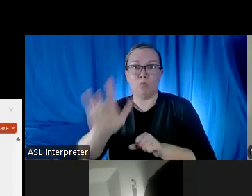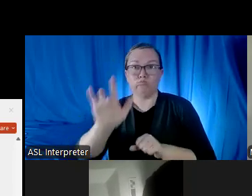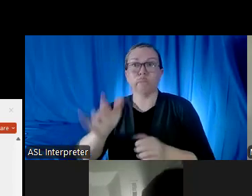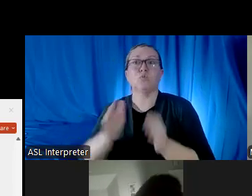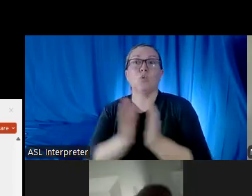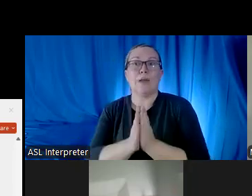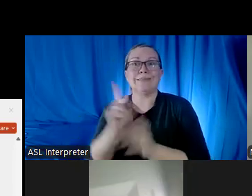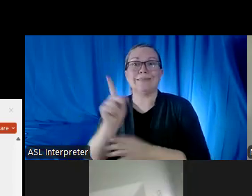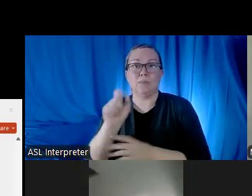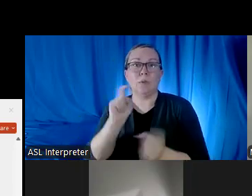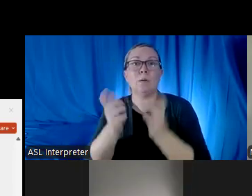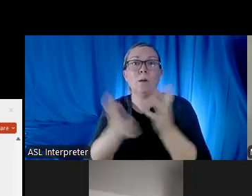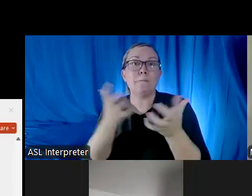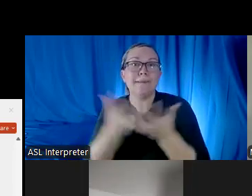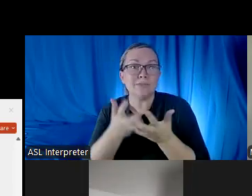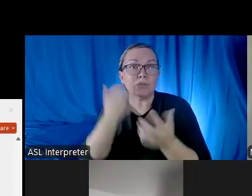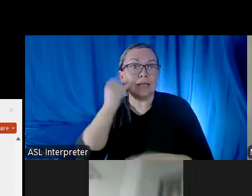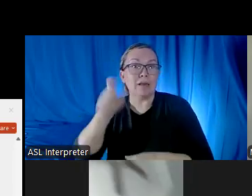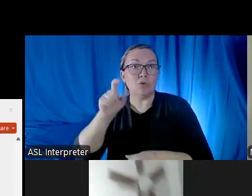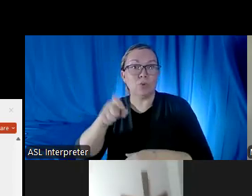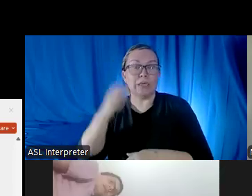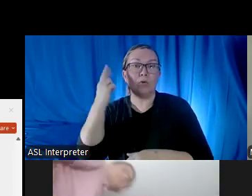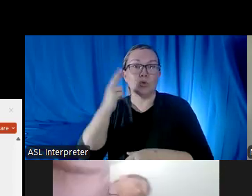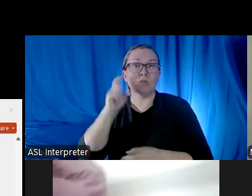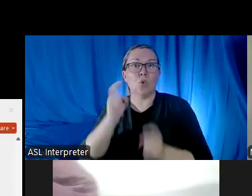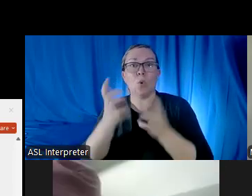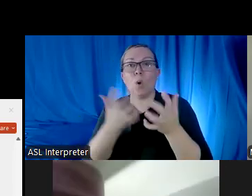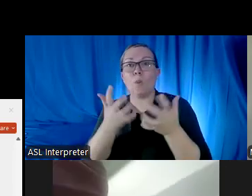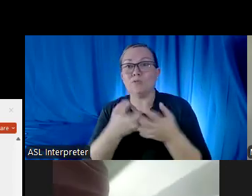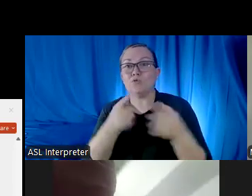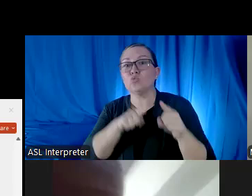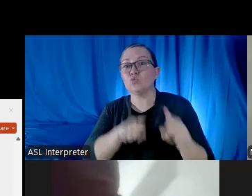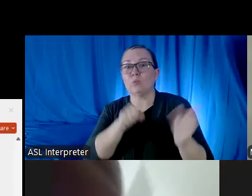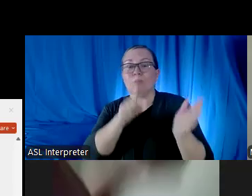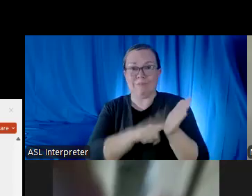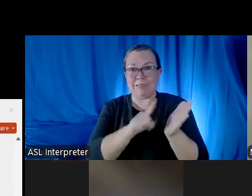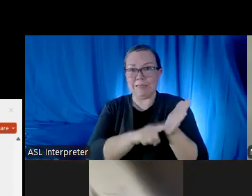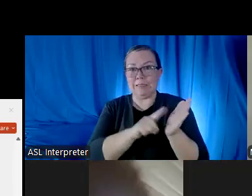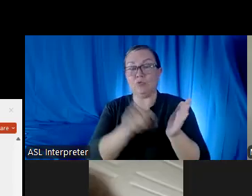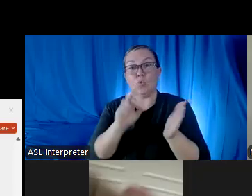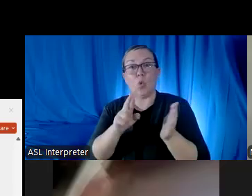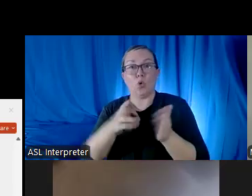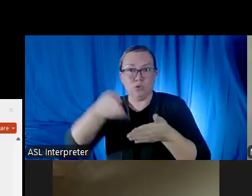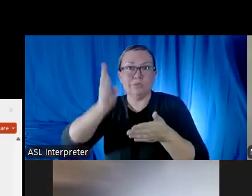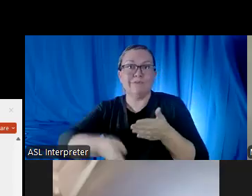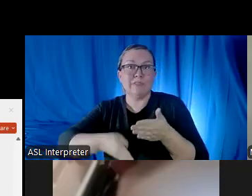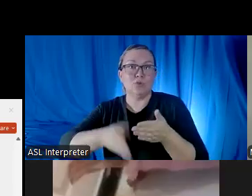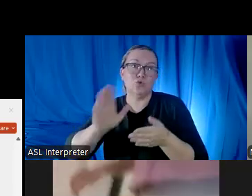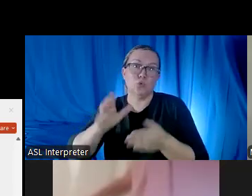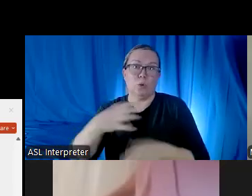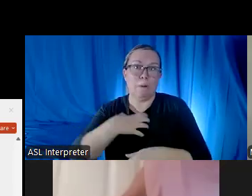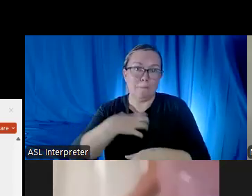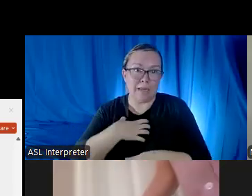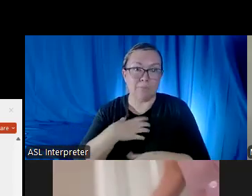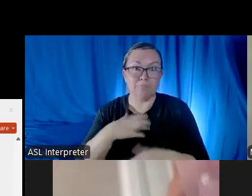disability accommodations if you will be needing reasonable accommodations in the course of the investigation or to complete your charge. The next step is